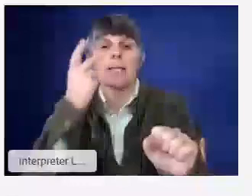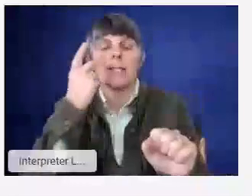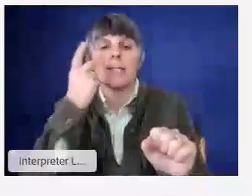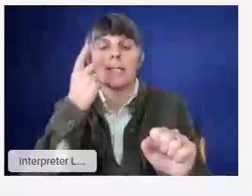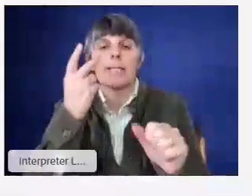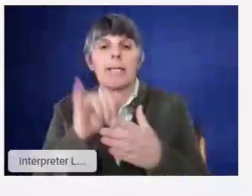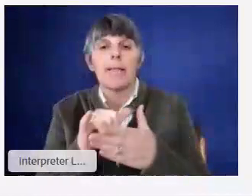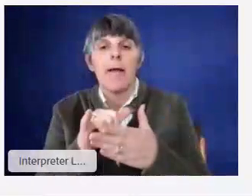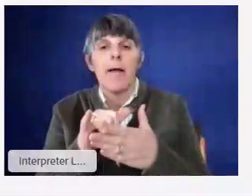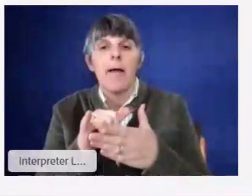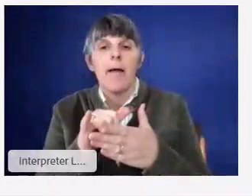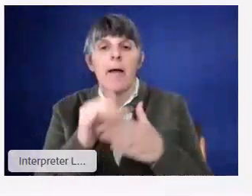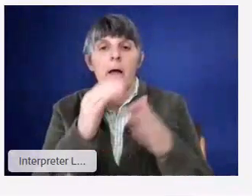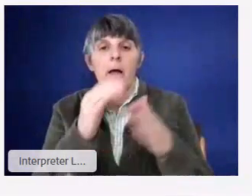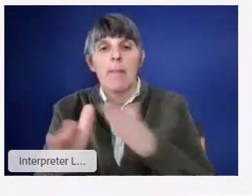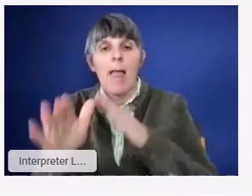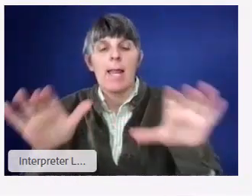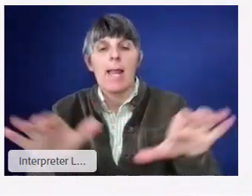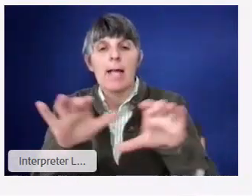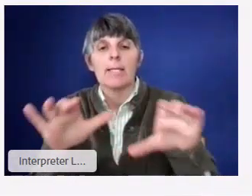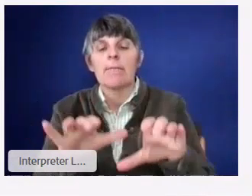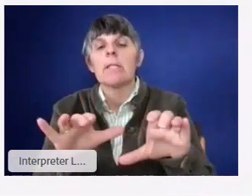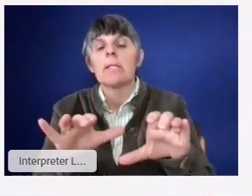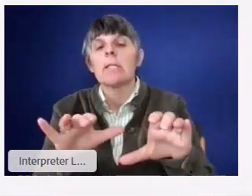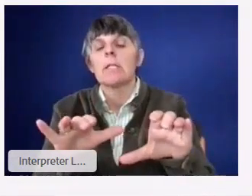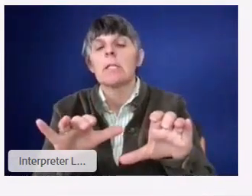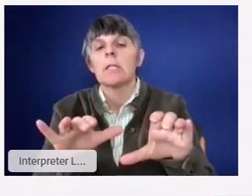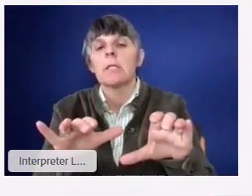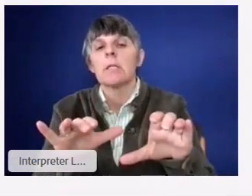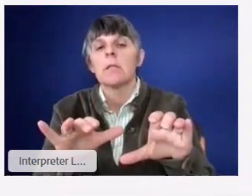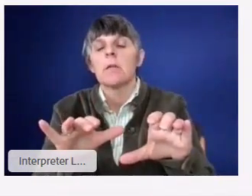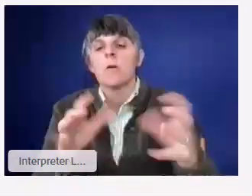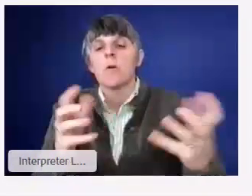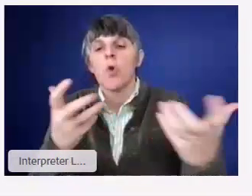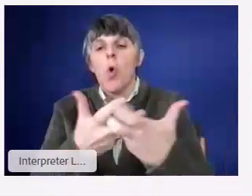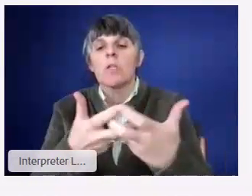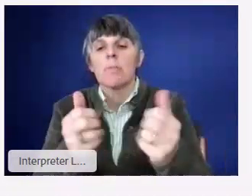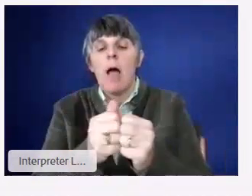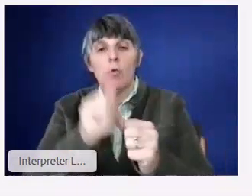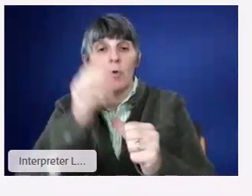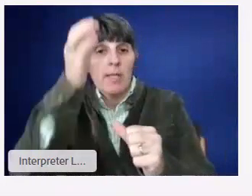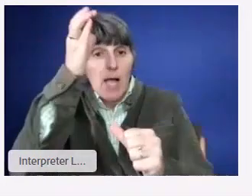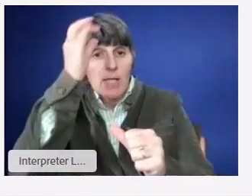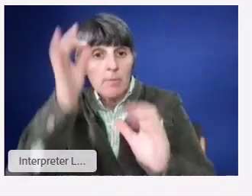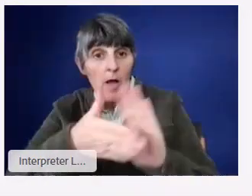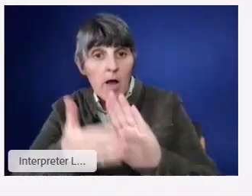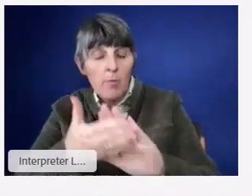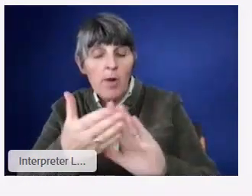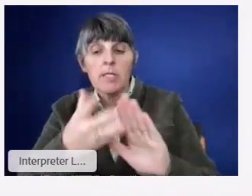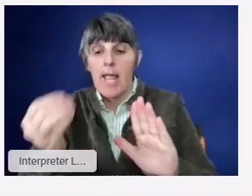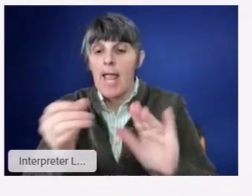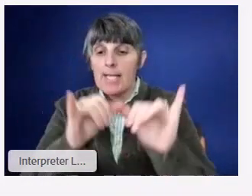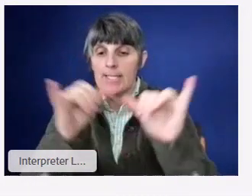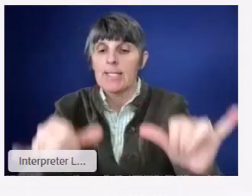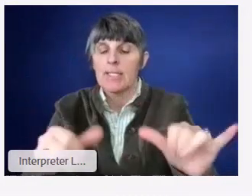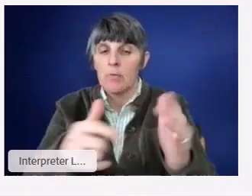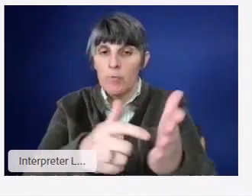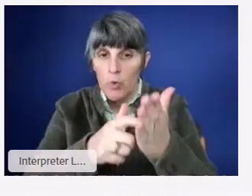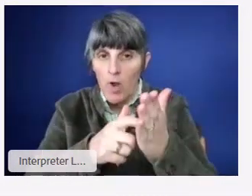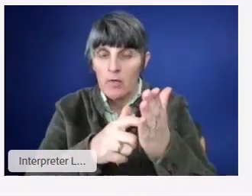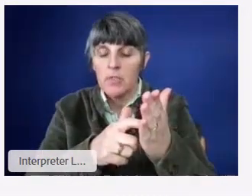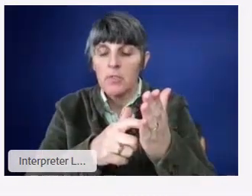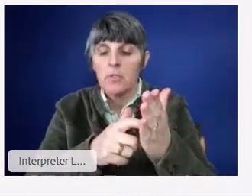the planning activities correspond to the concept of operations and the system requirements.